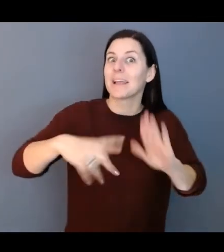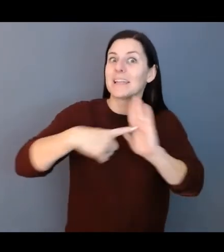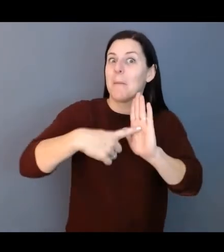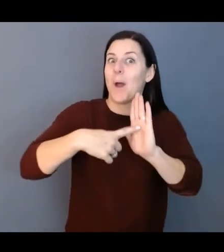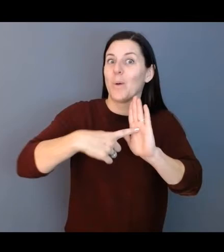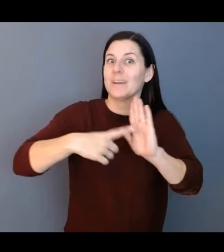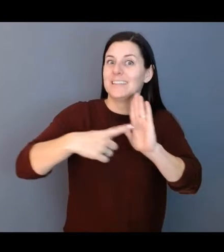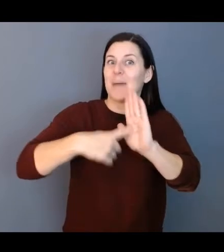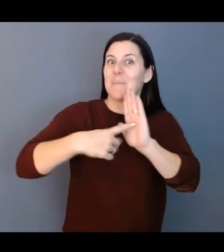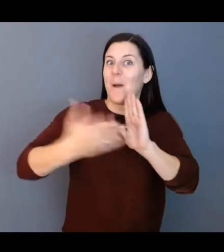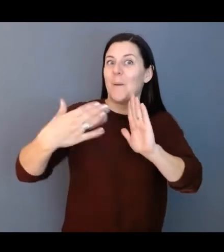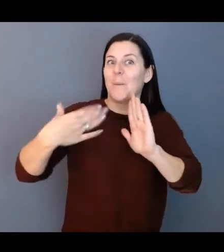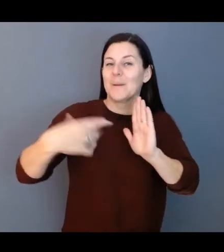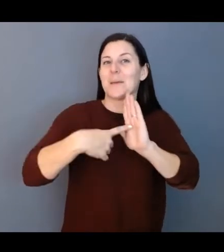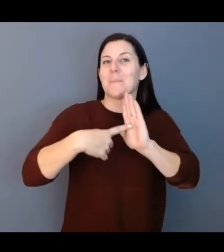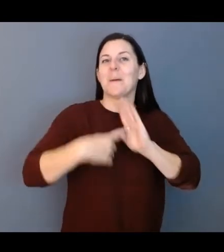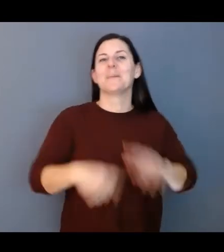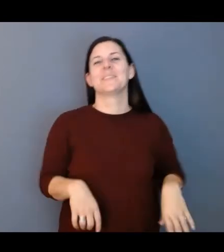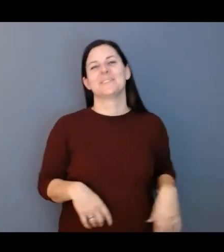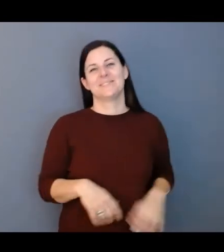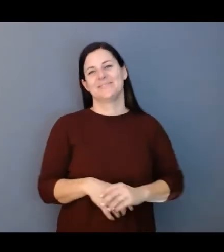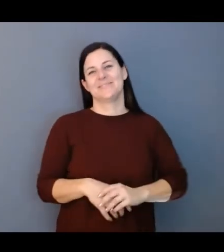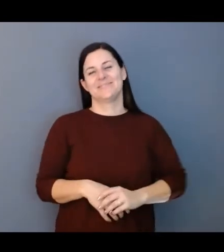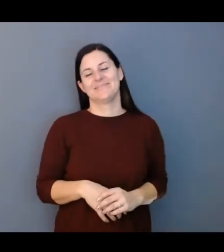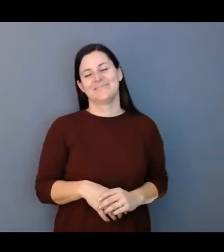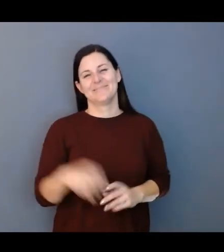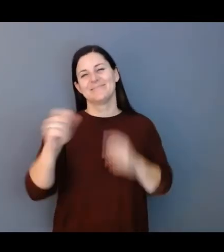next question and say, demo, please. I know.